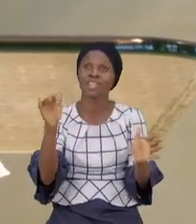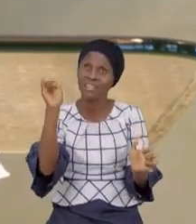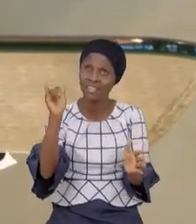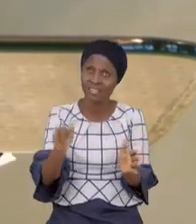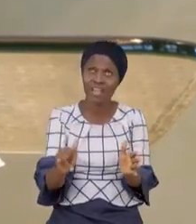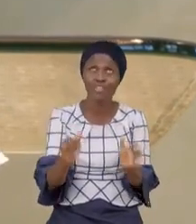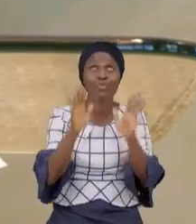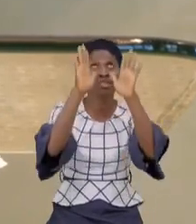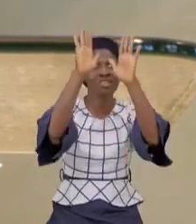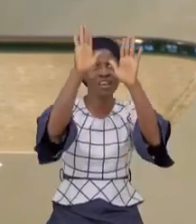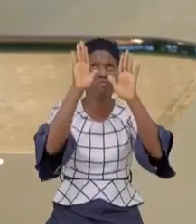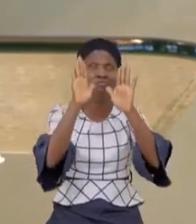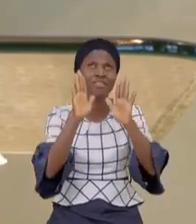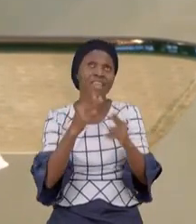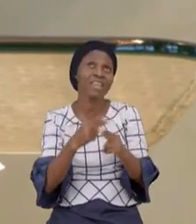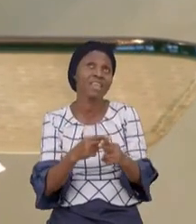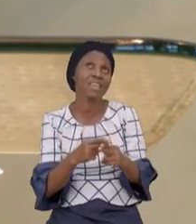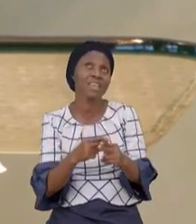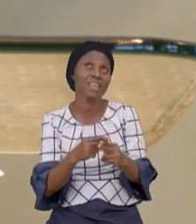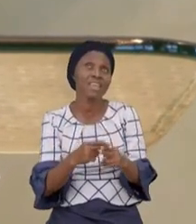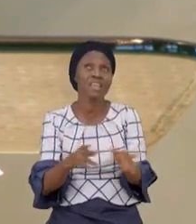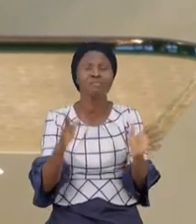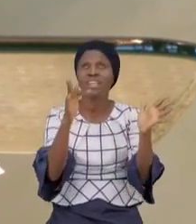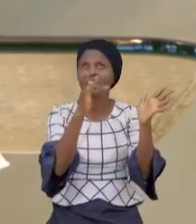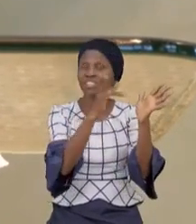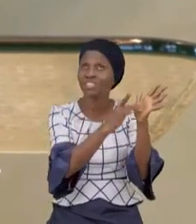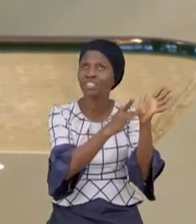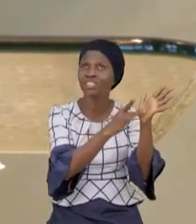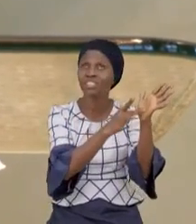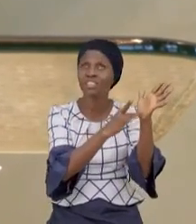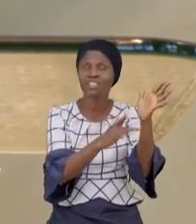Jesus. That wonderful name,